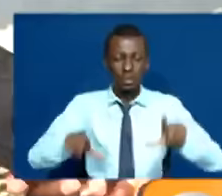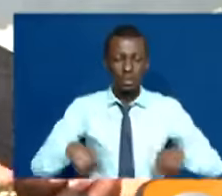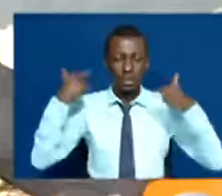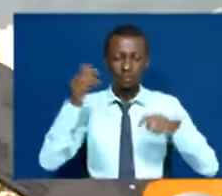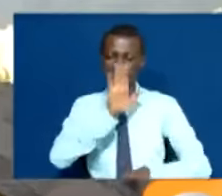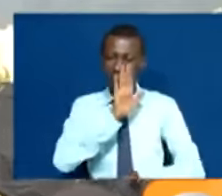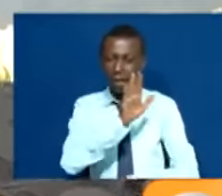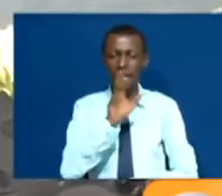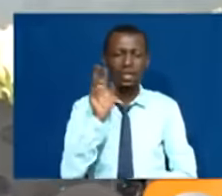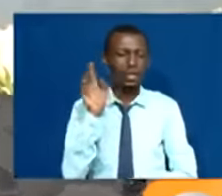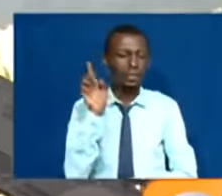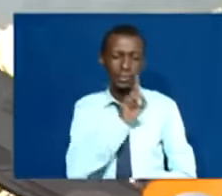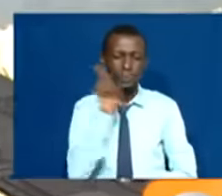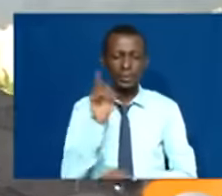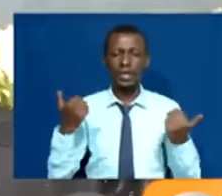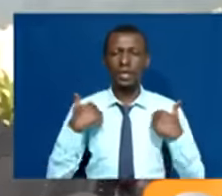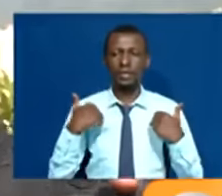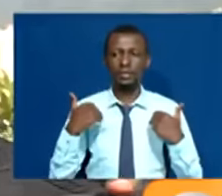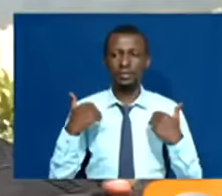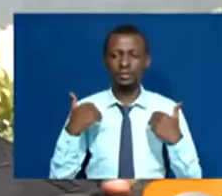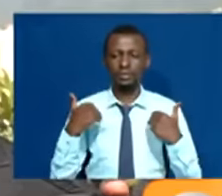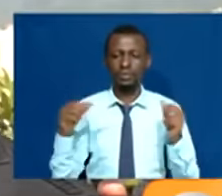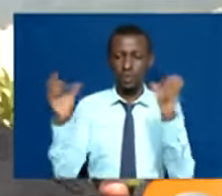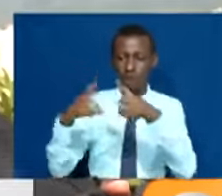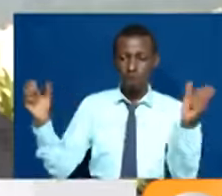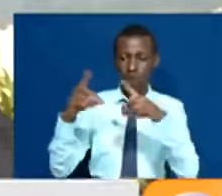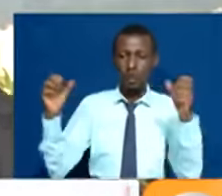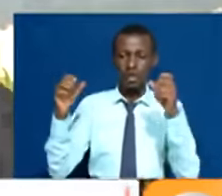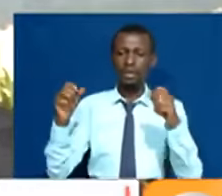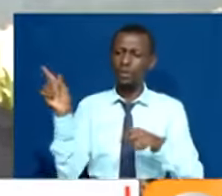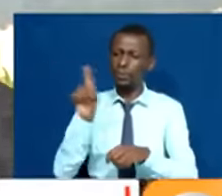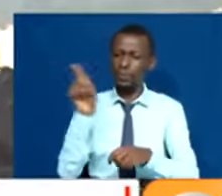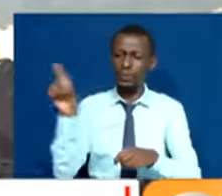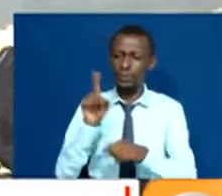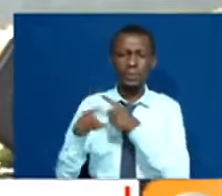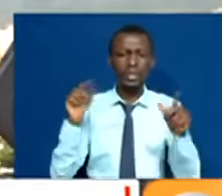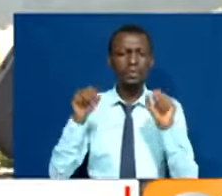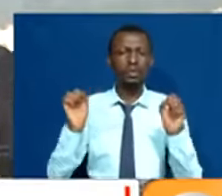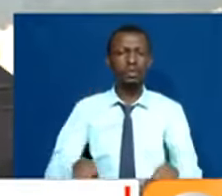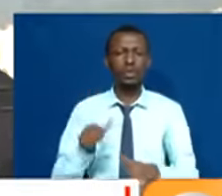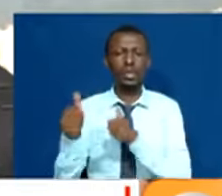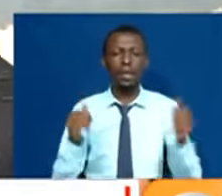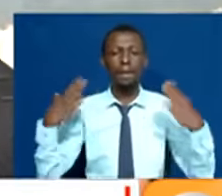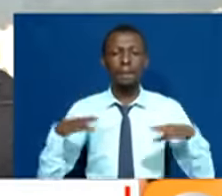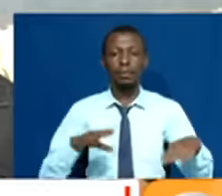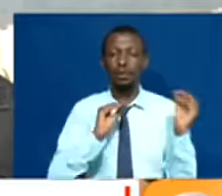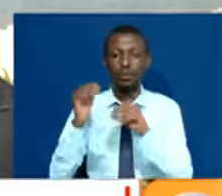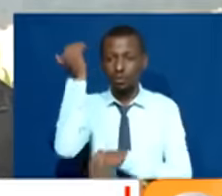danger. He issued a death threat against me and other people who have gone to